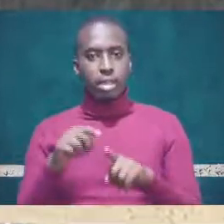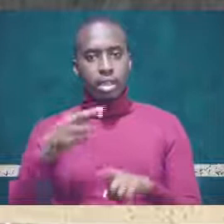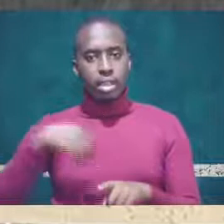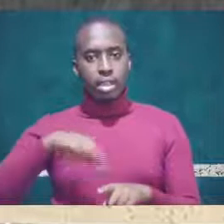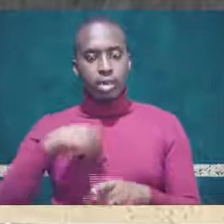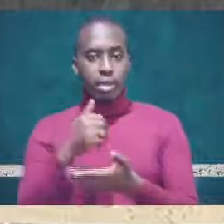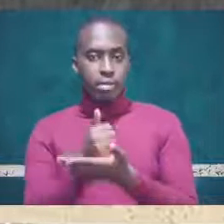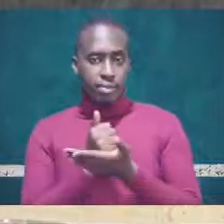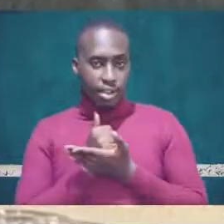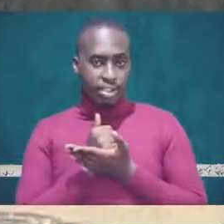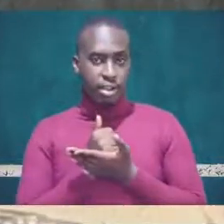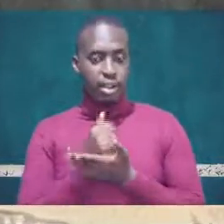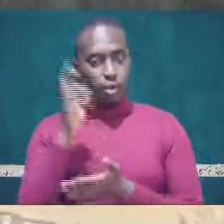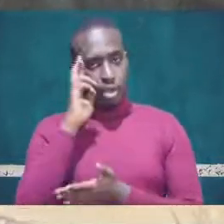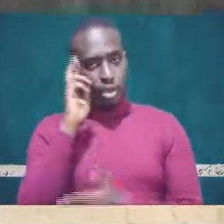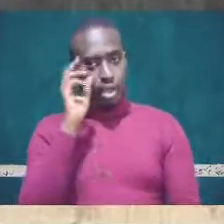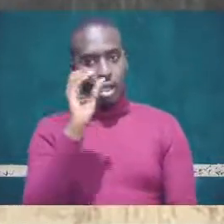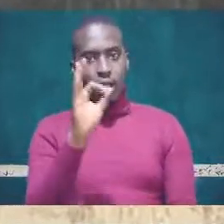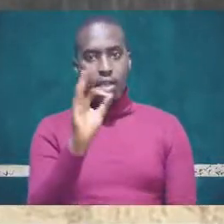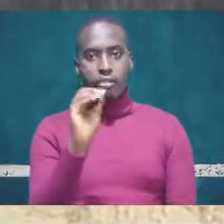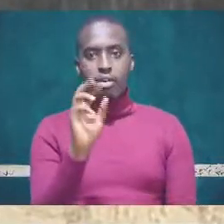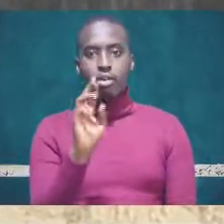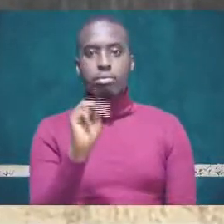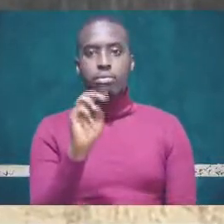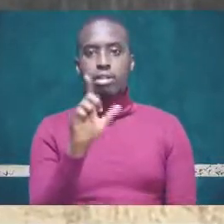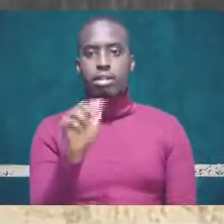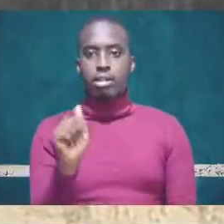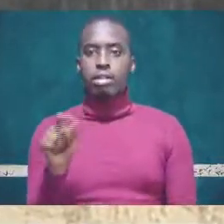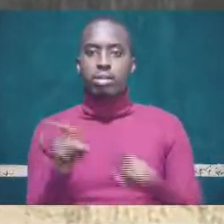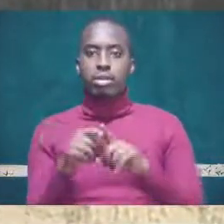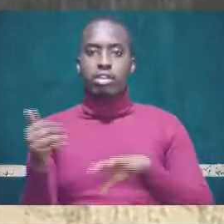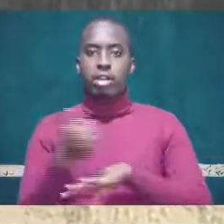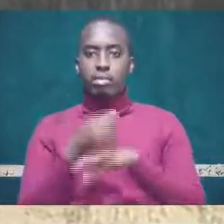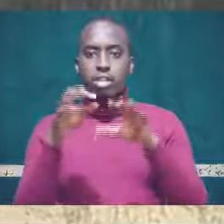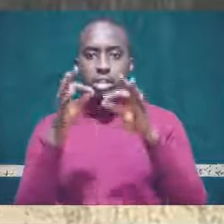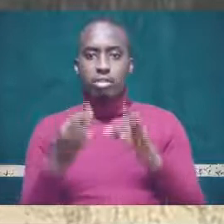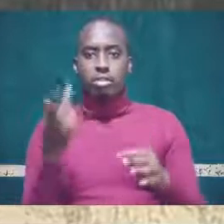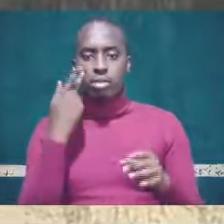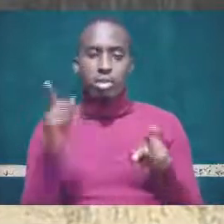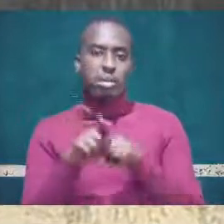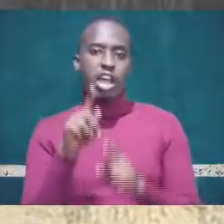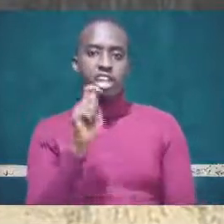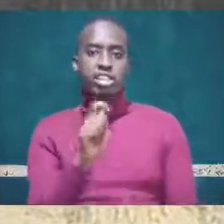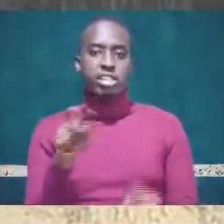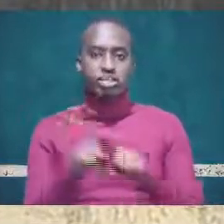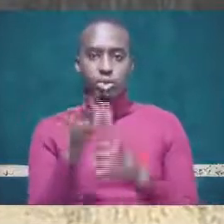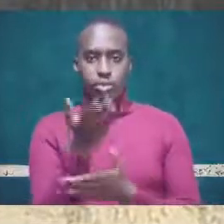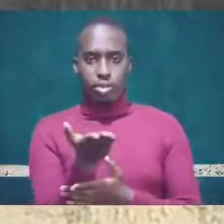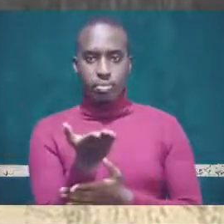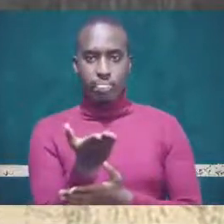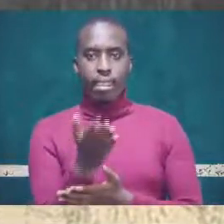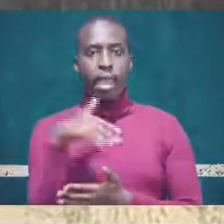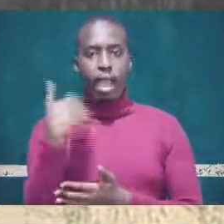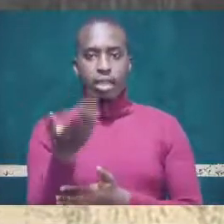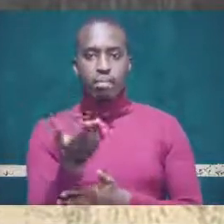remember my formulas. So I put something like letter T, like this. And so,